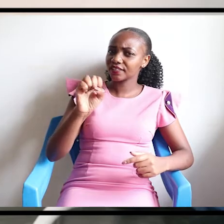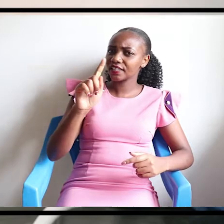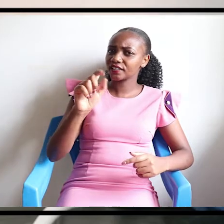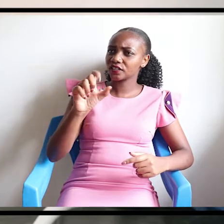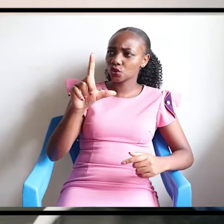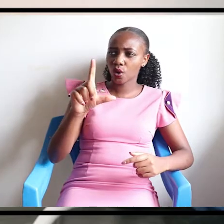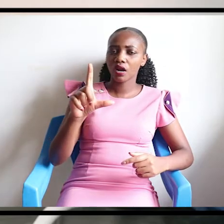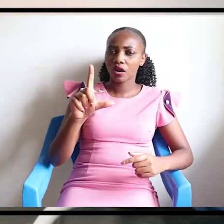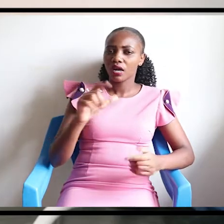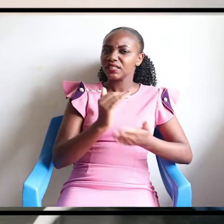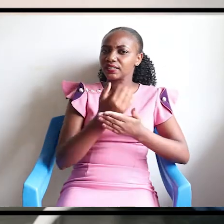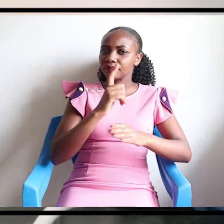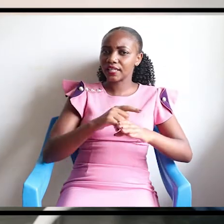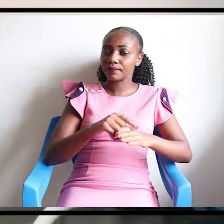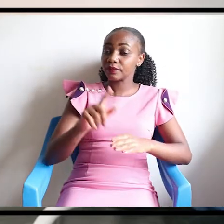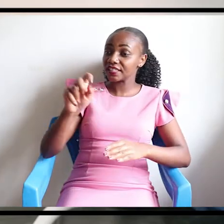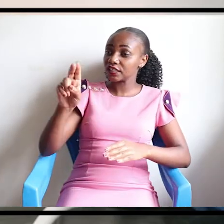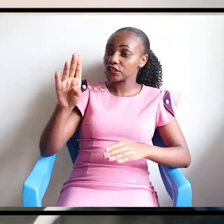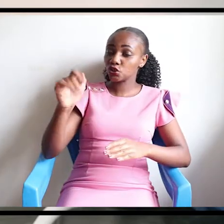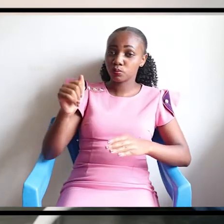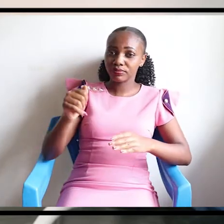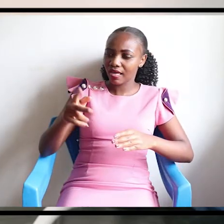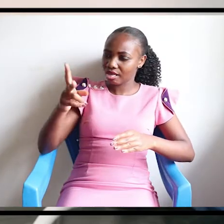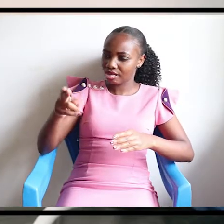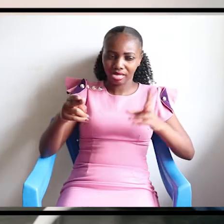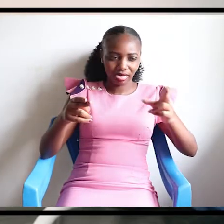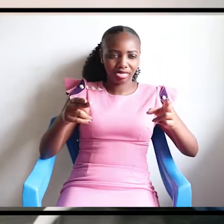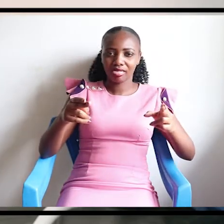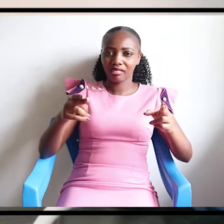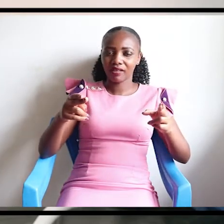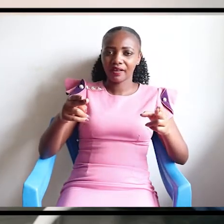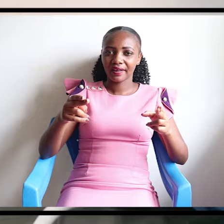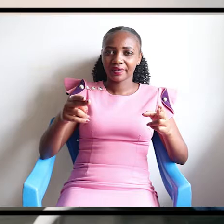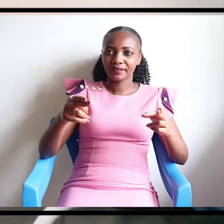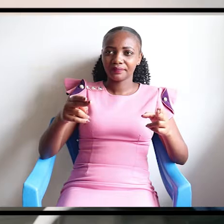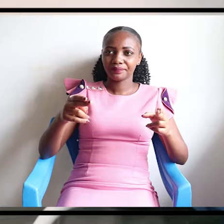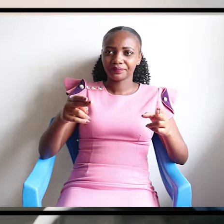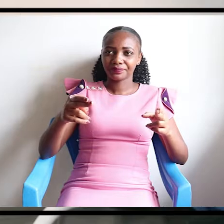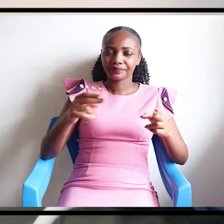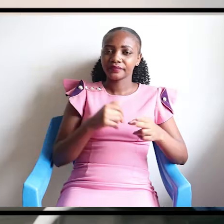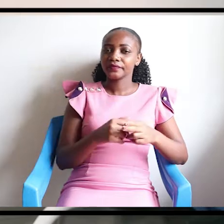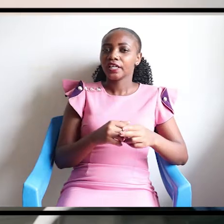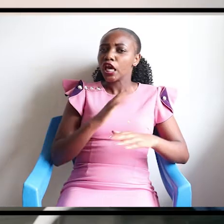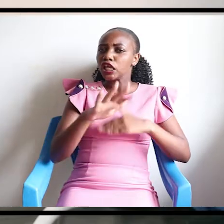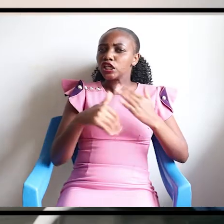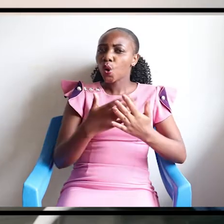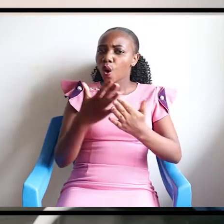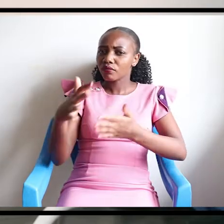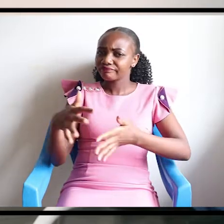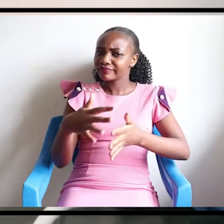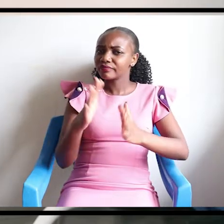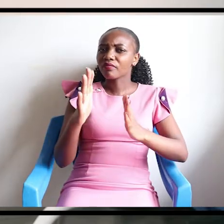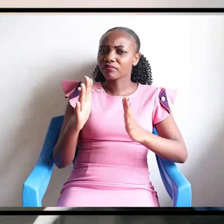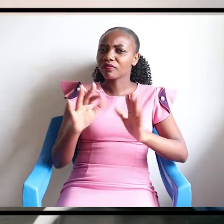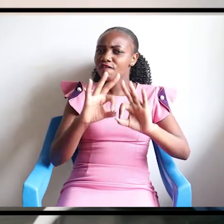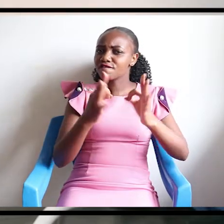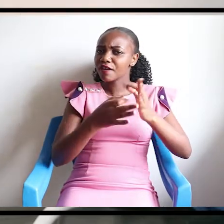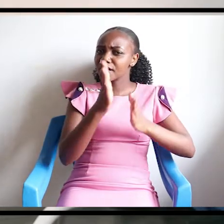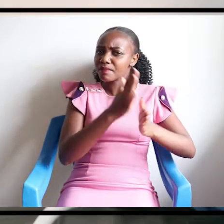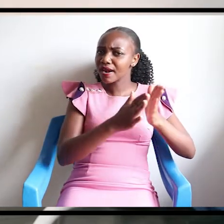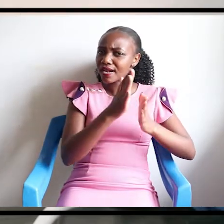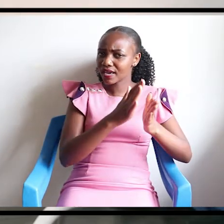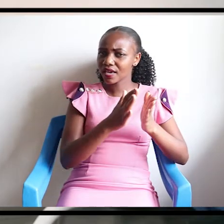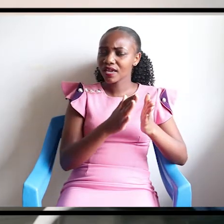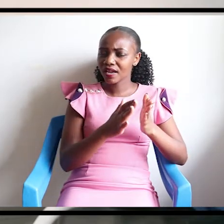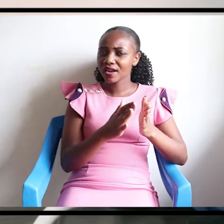they're not able to produce healthy sperms. In all this family planning, different methods that you've shown us today,